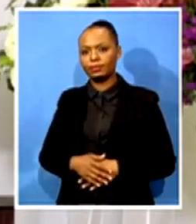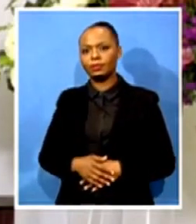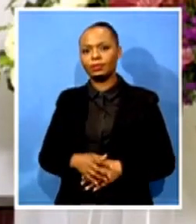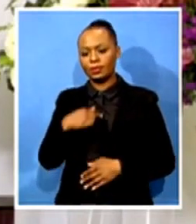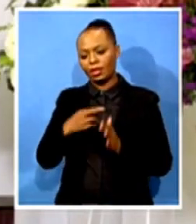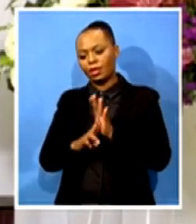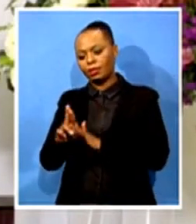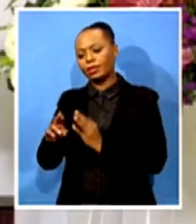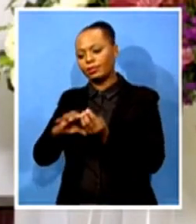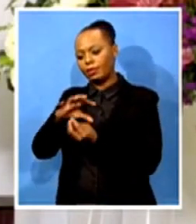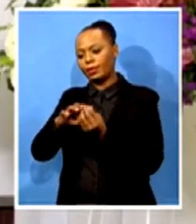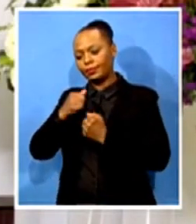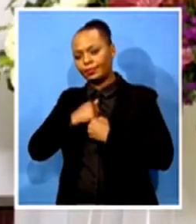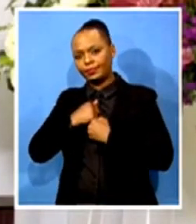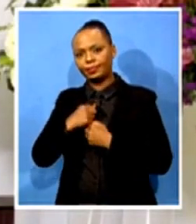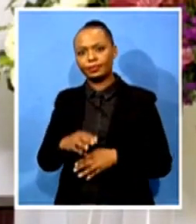nesiqu sami.